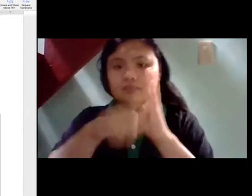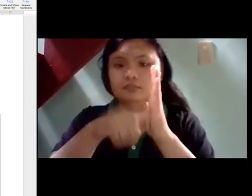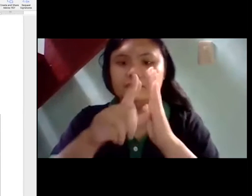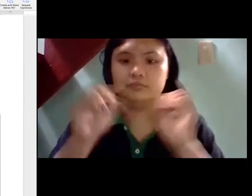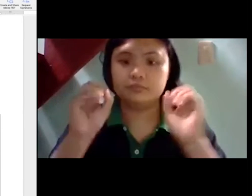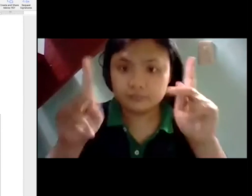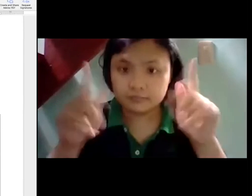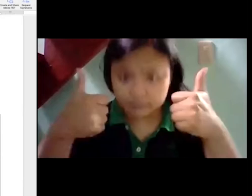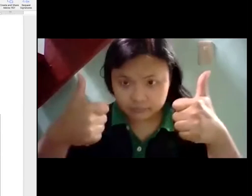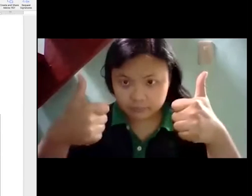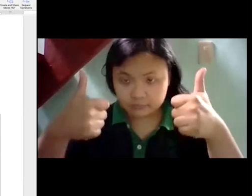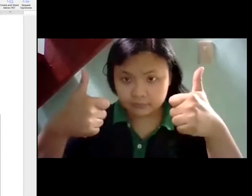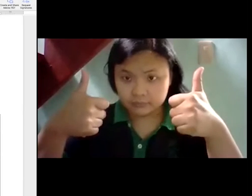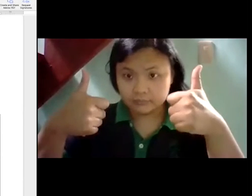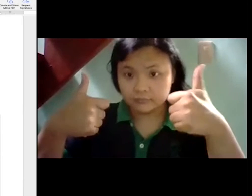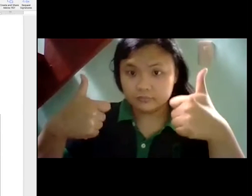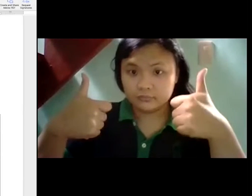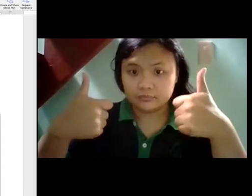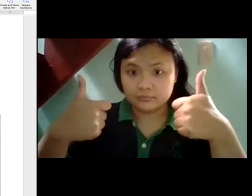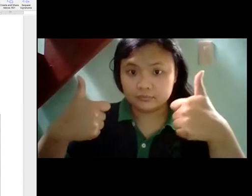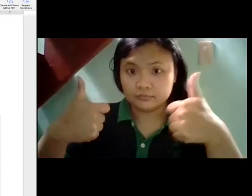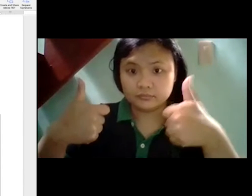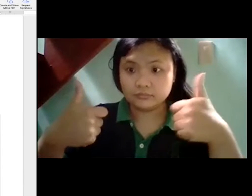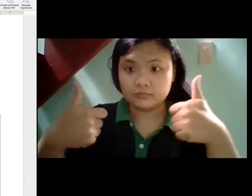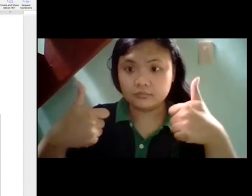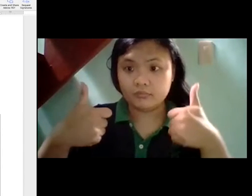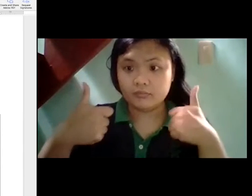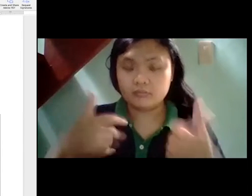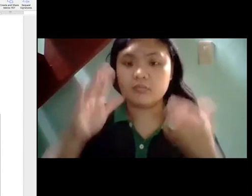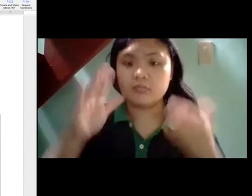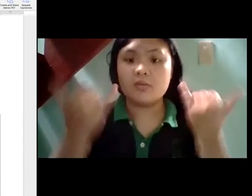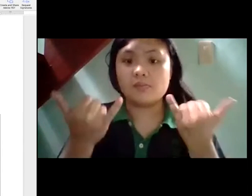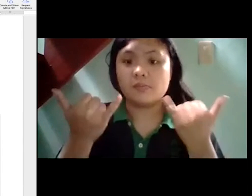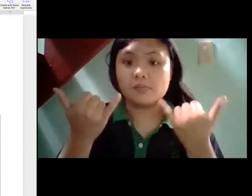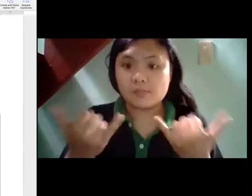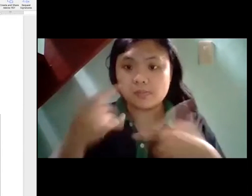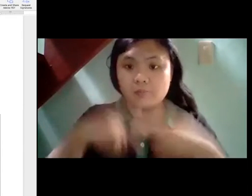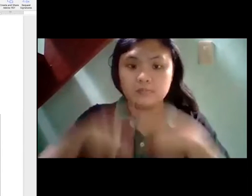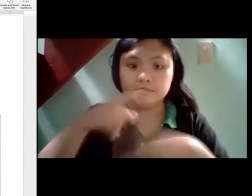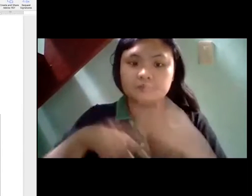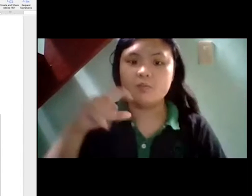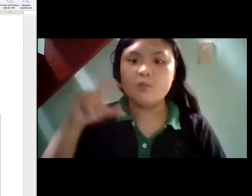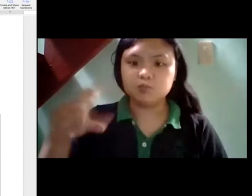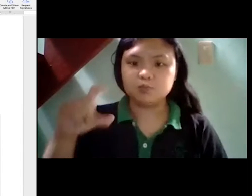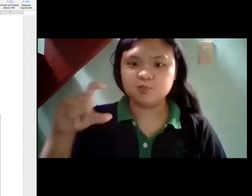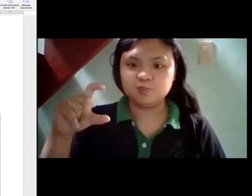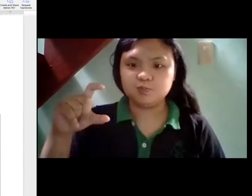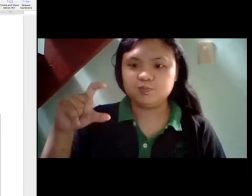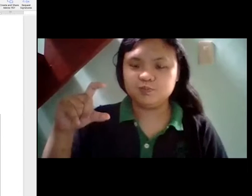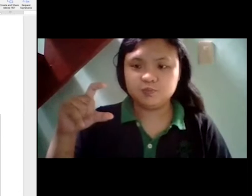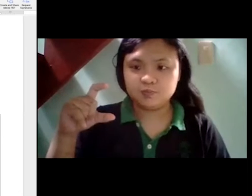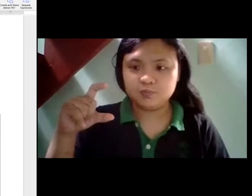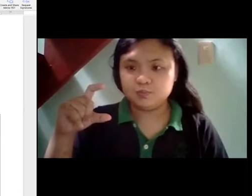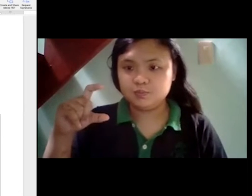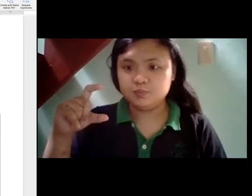it coincides with lesson 1, 2, and 3. So copy that. okay. So All I'm right, just so, explaining this to